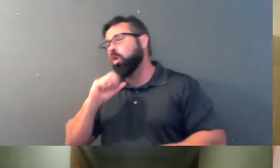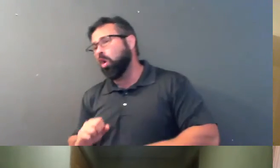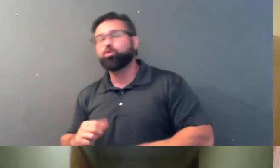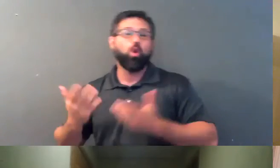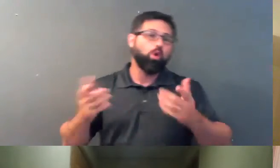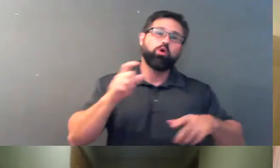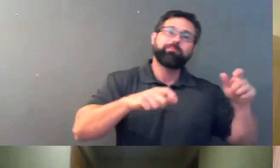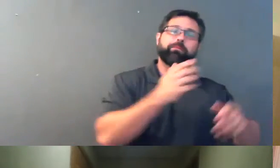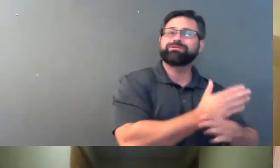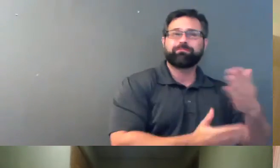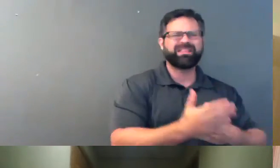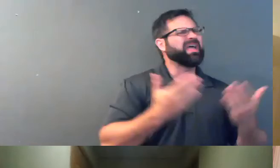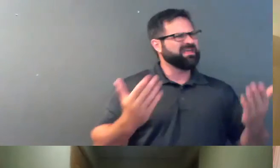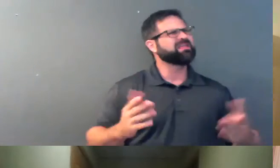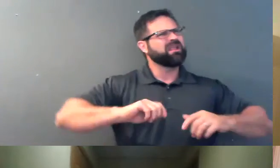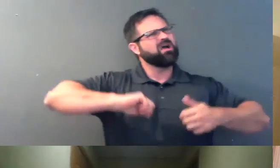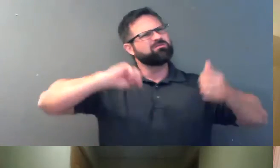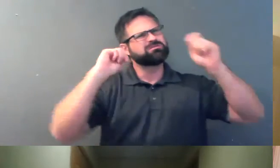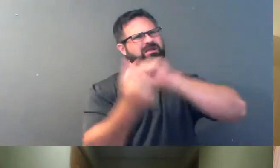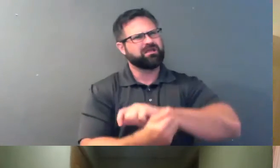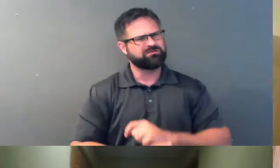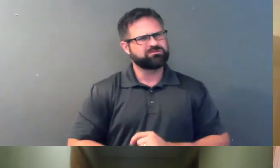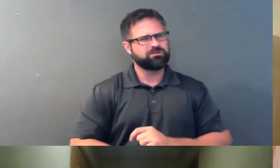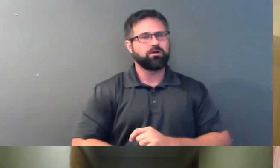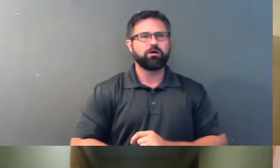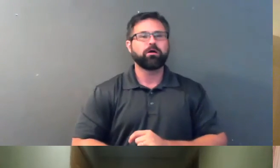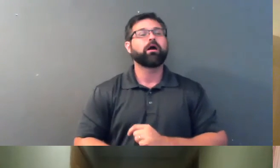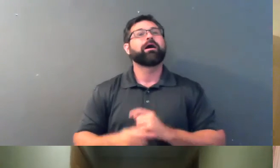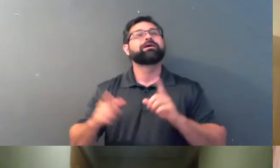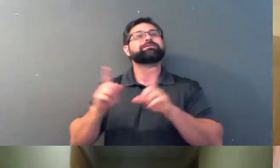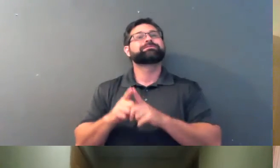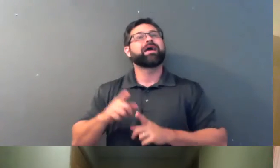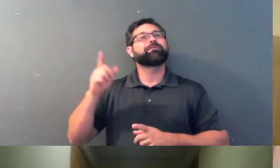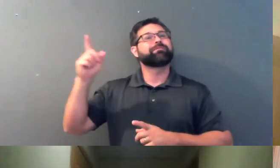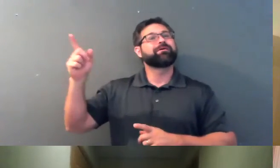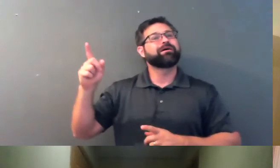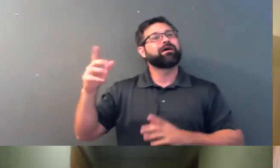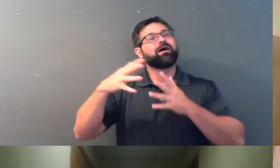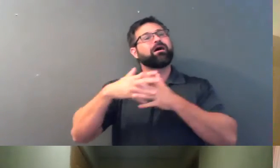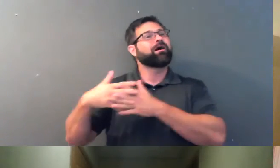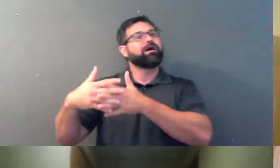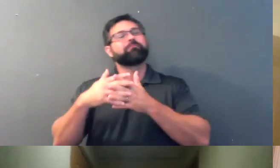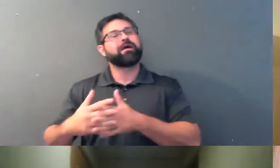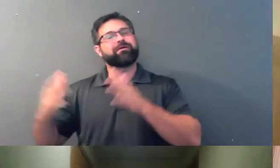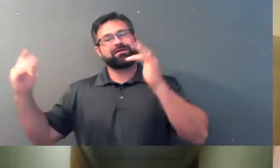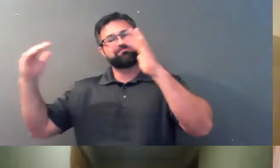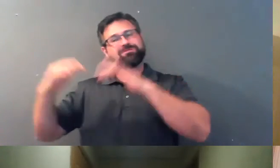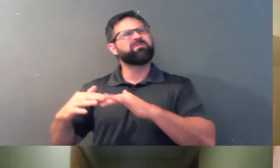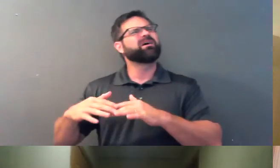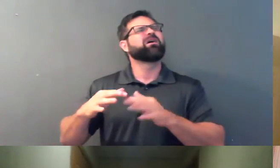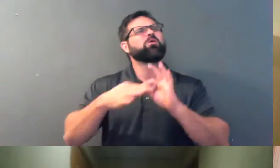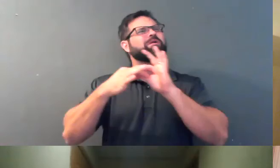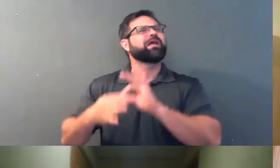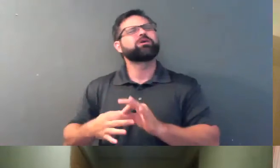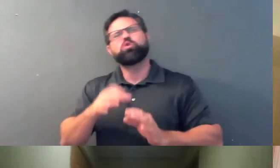disabilities. If you look at the last White House Summit on the Rights of Older People about 7 years ago,